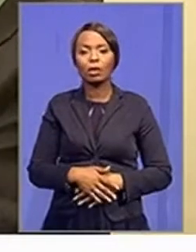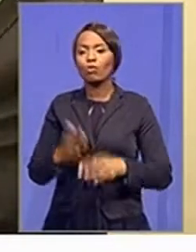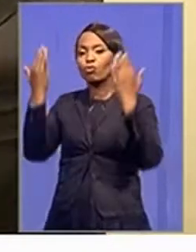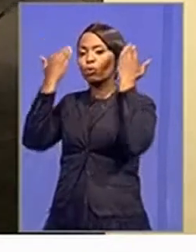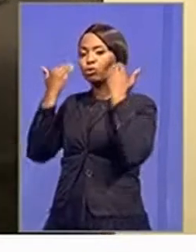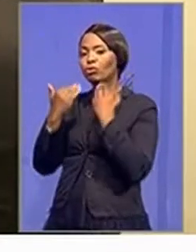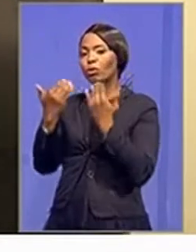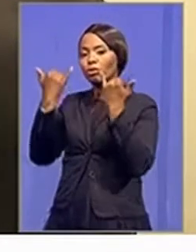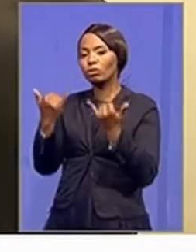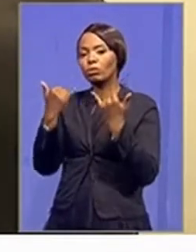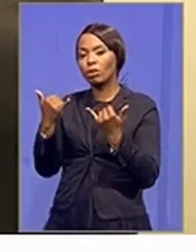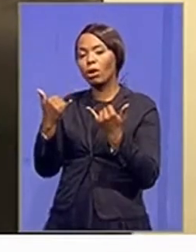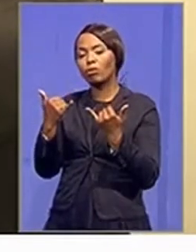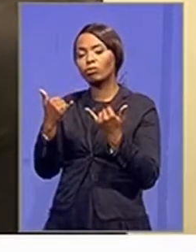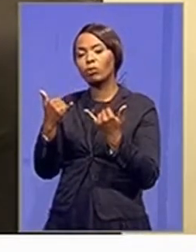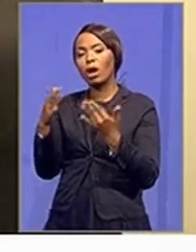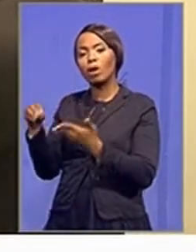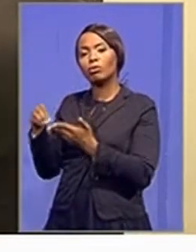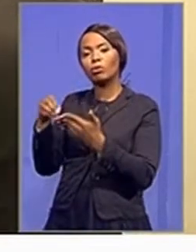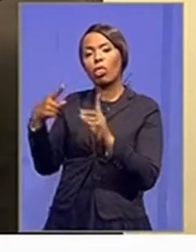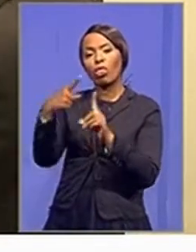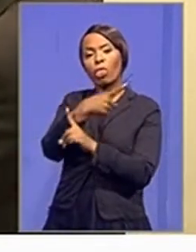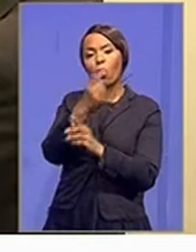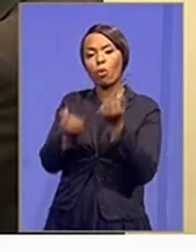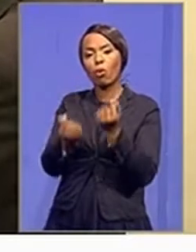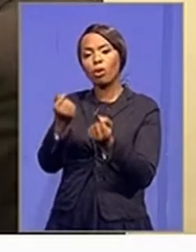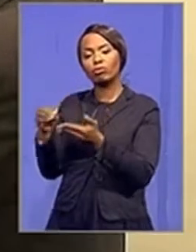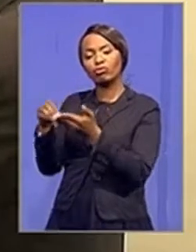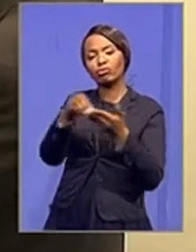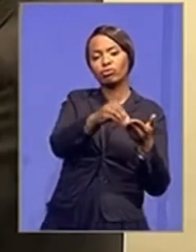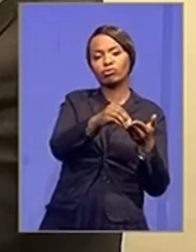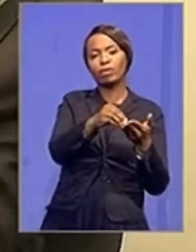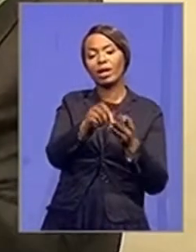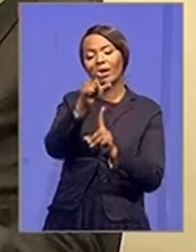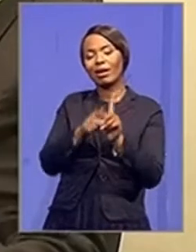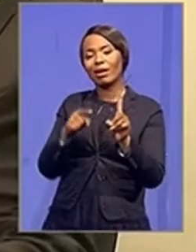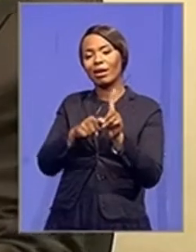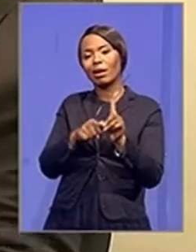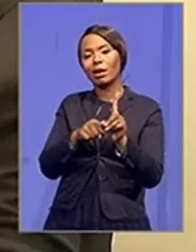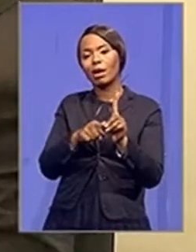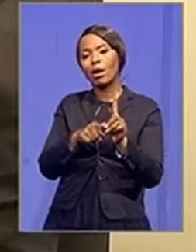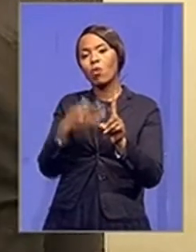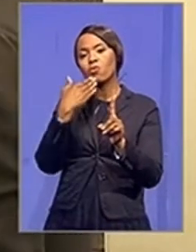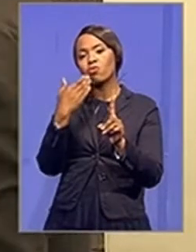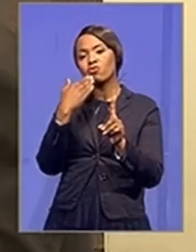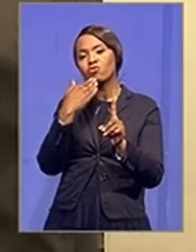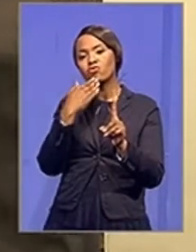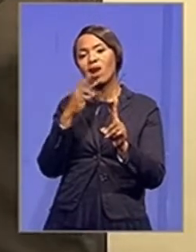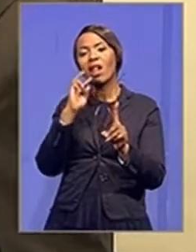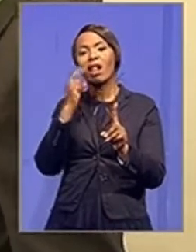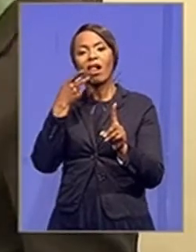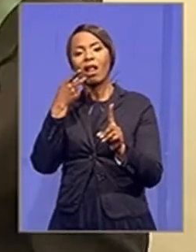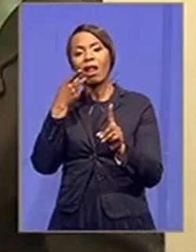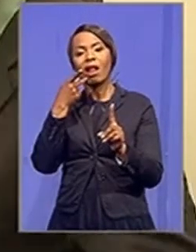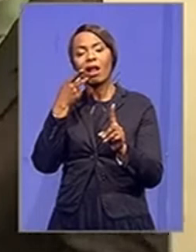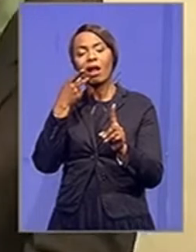court by actually bringing the real perpetrator here, unprovoked. And the